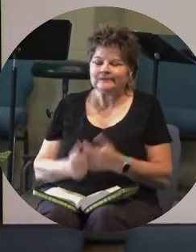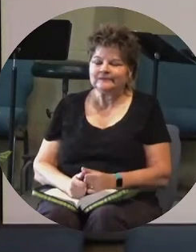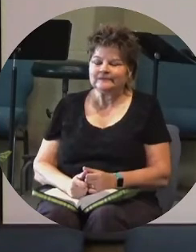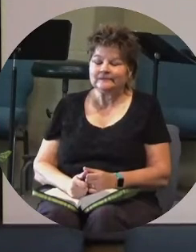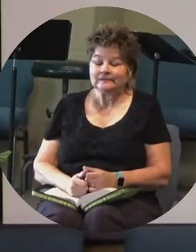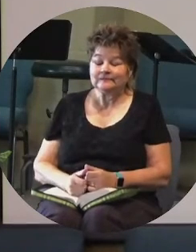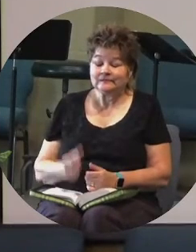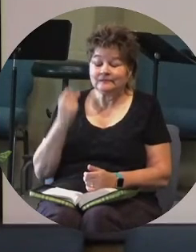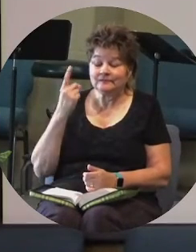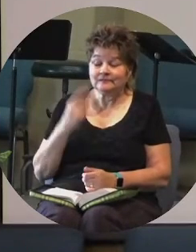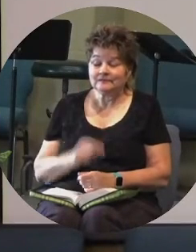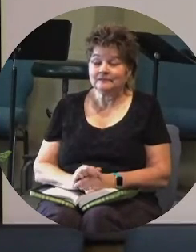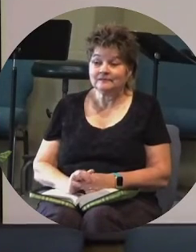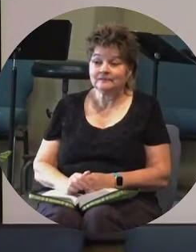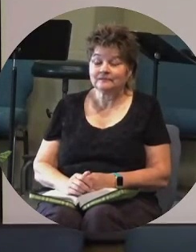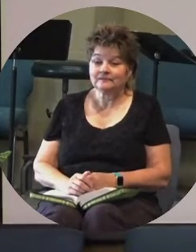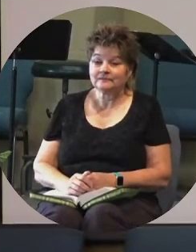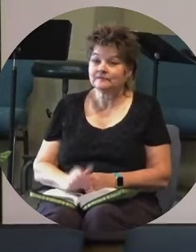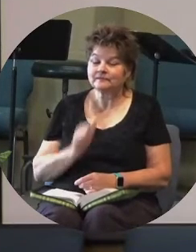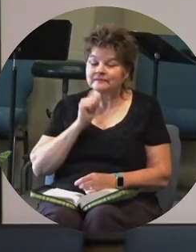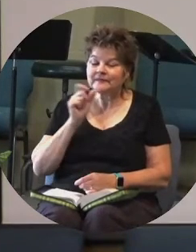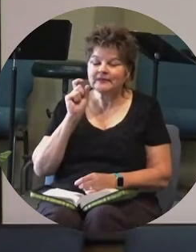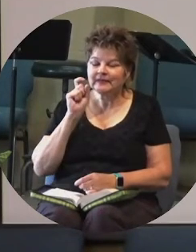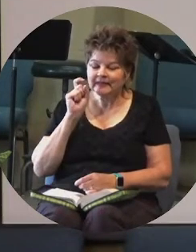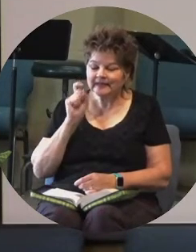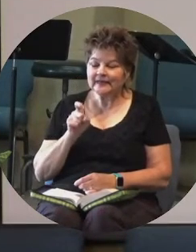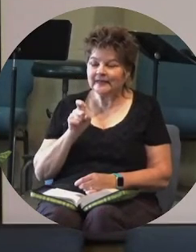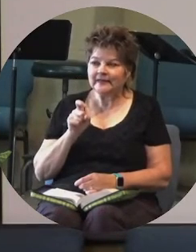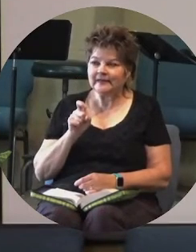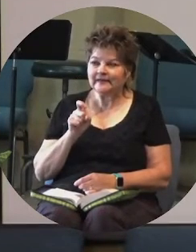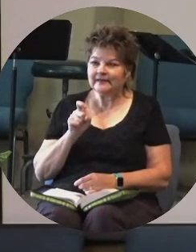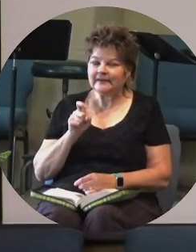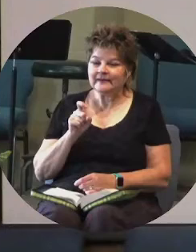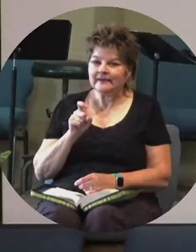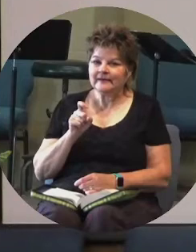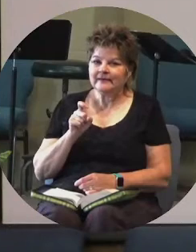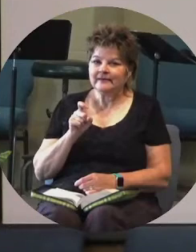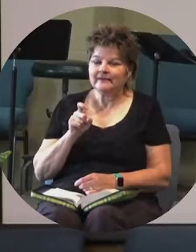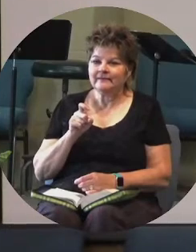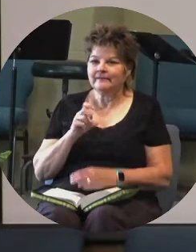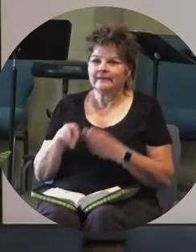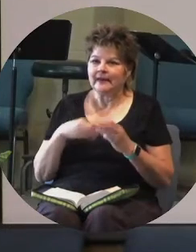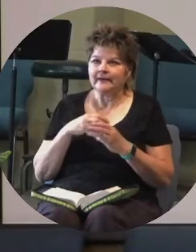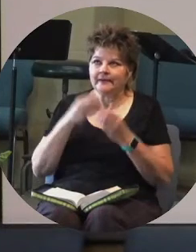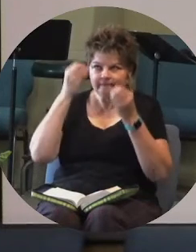that make sense? He didn't need that kind of news.